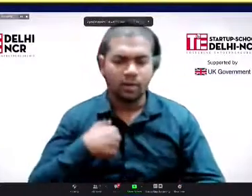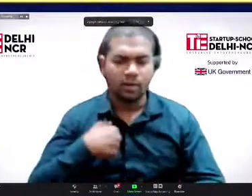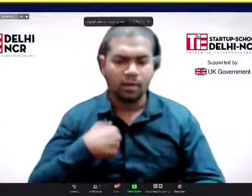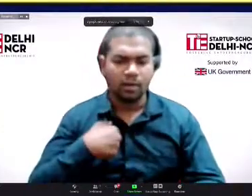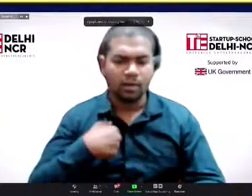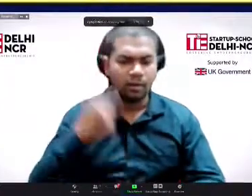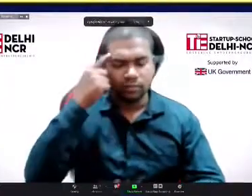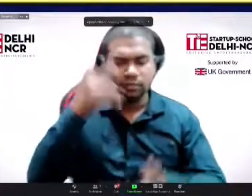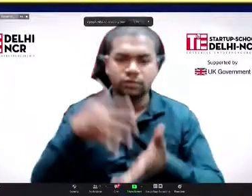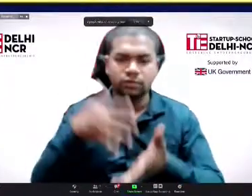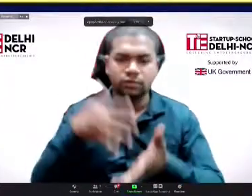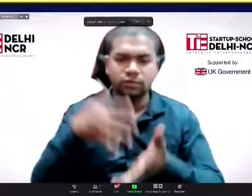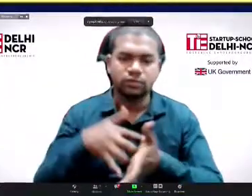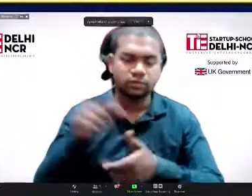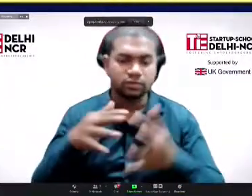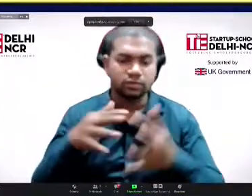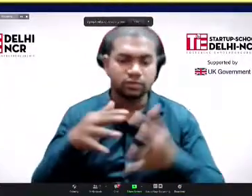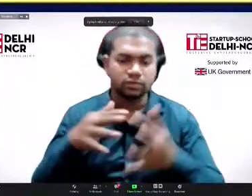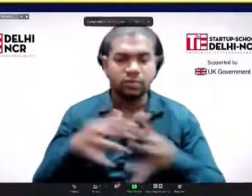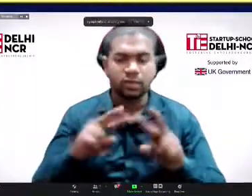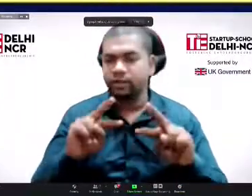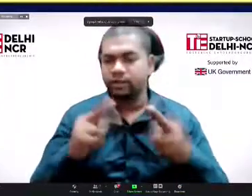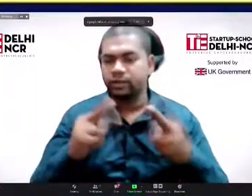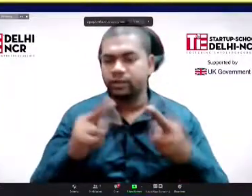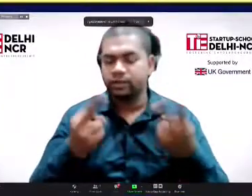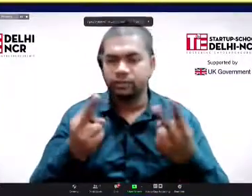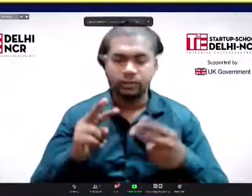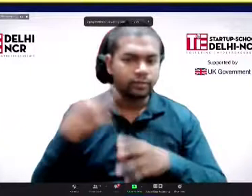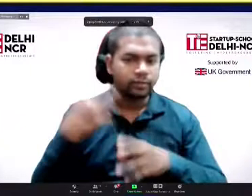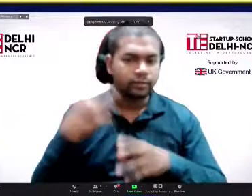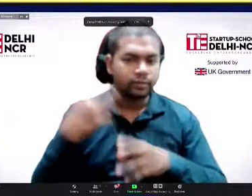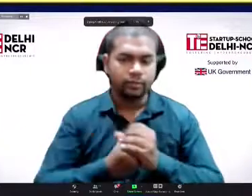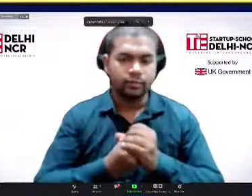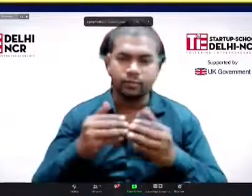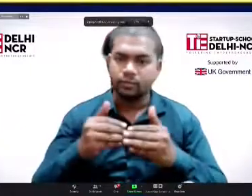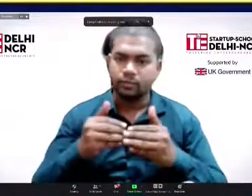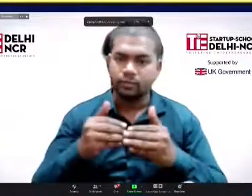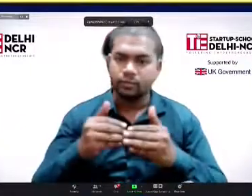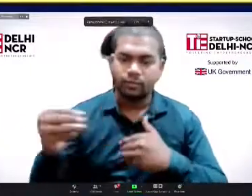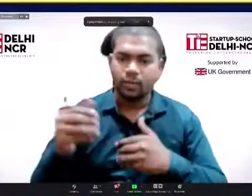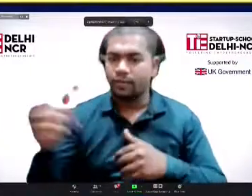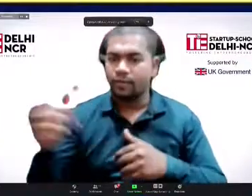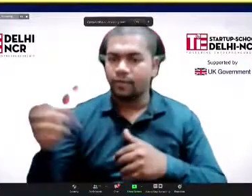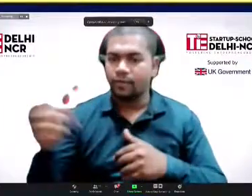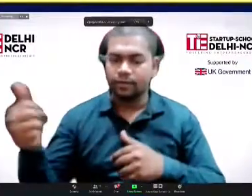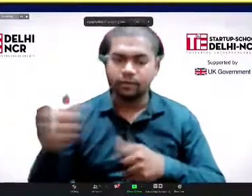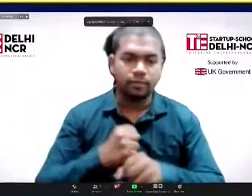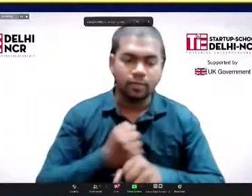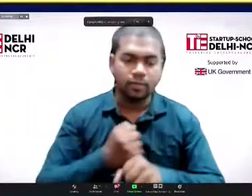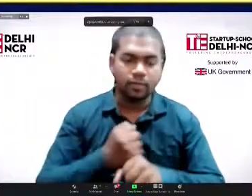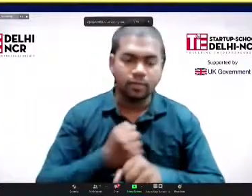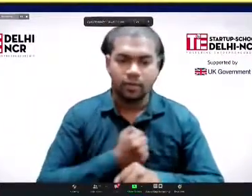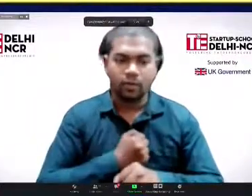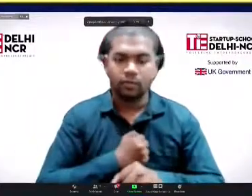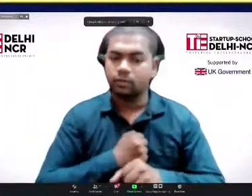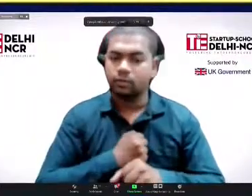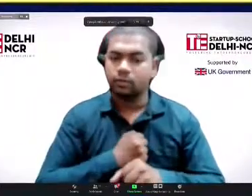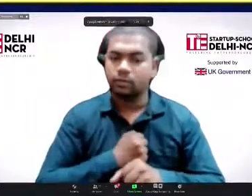big difference and I think that is the big difference. That's why we go and build products for others and are not able to build our own business